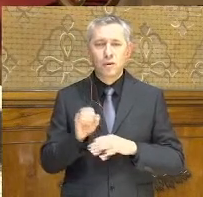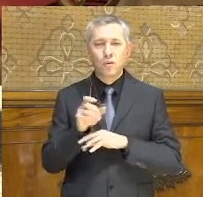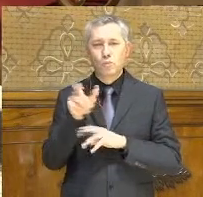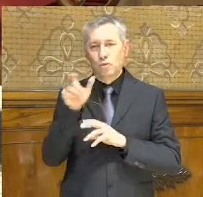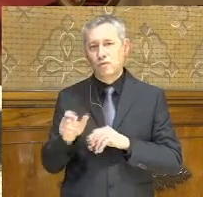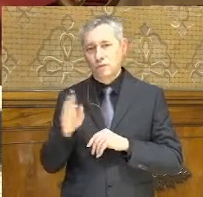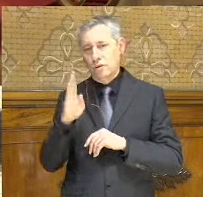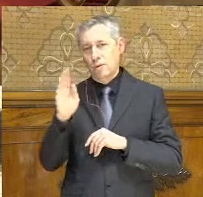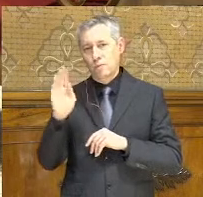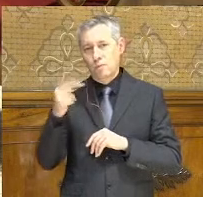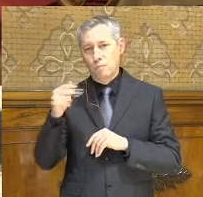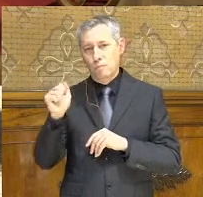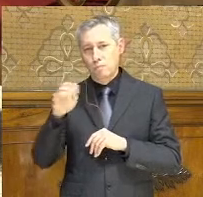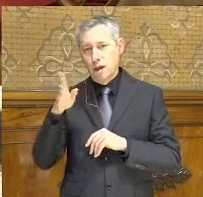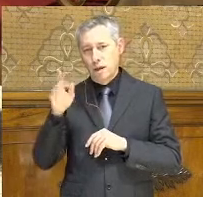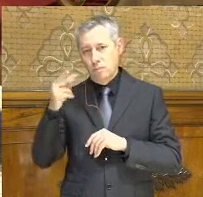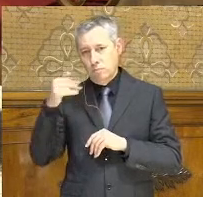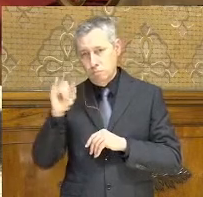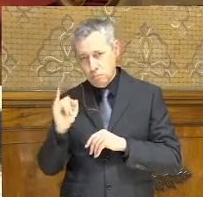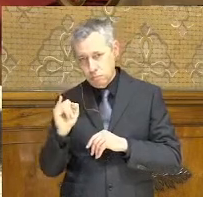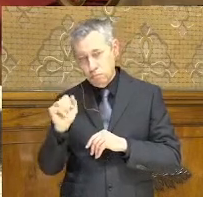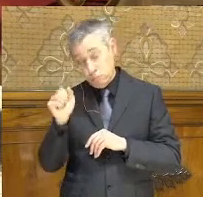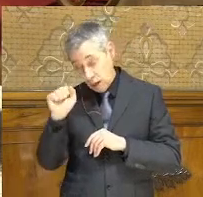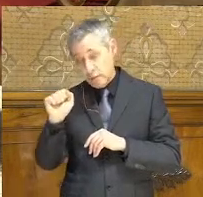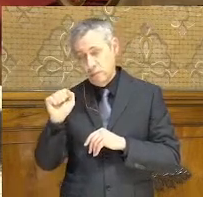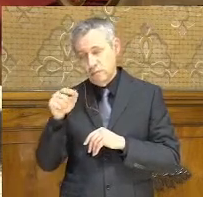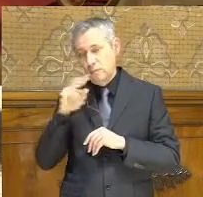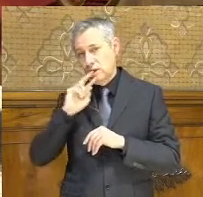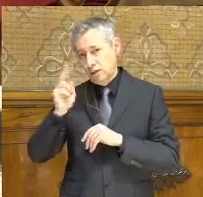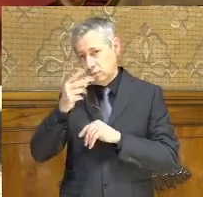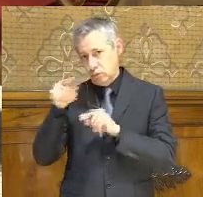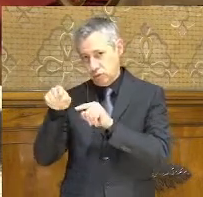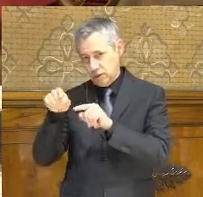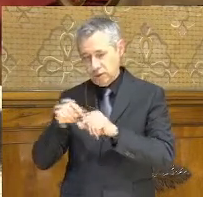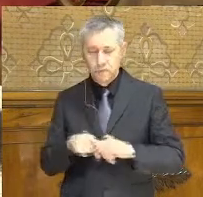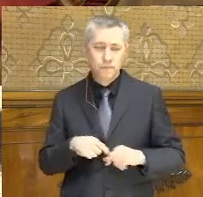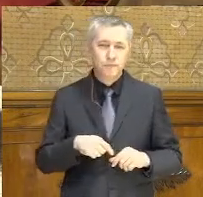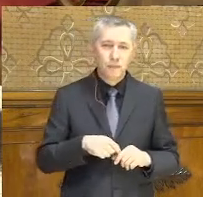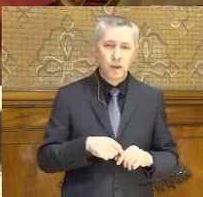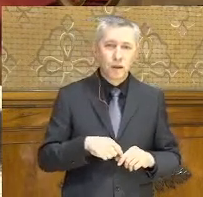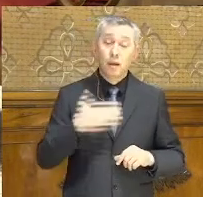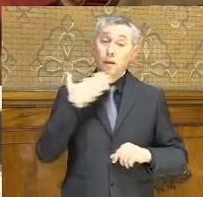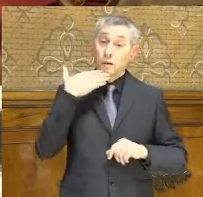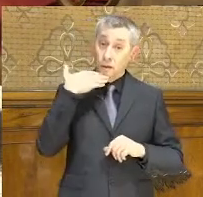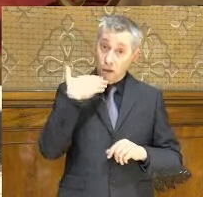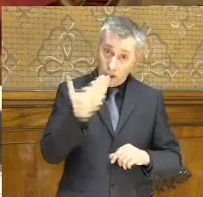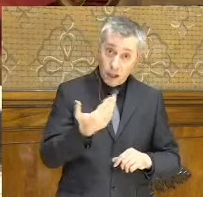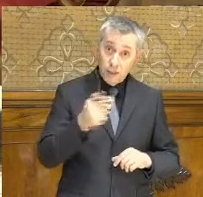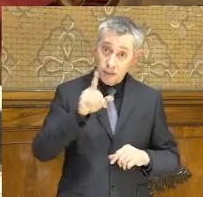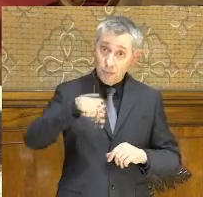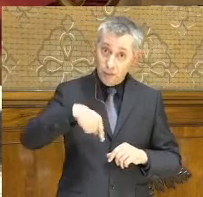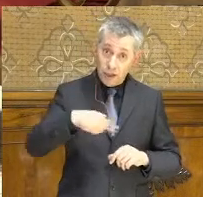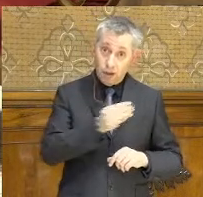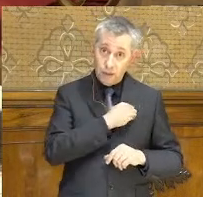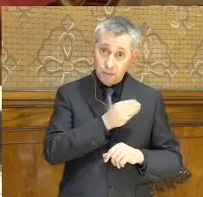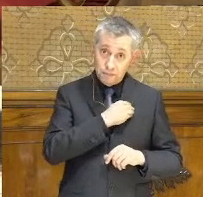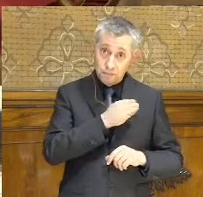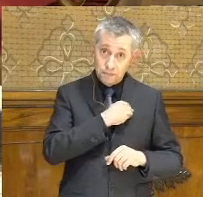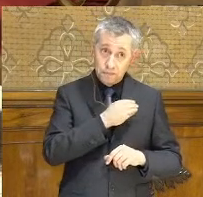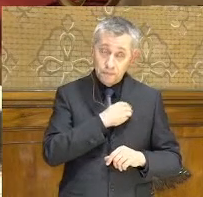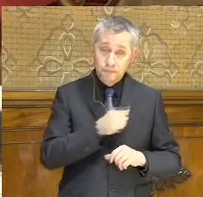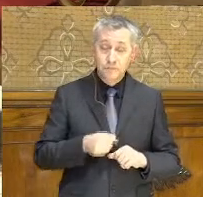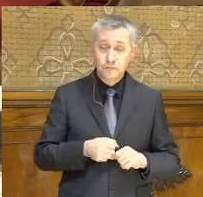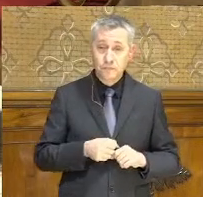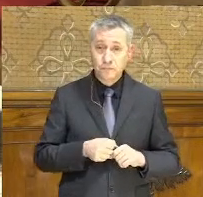Hello? Yeah. Right. I thank you very much, and I particularly thank you